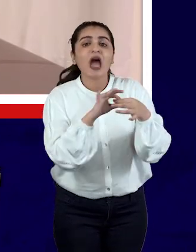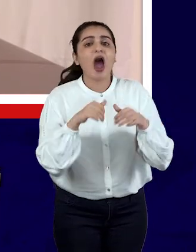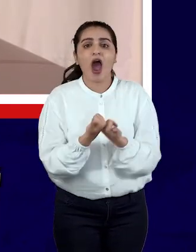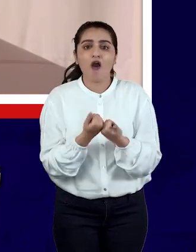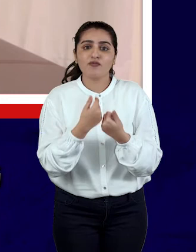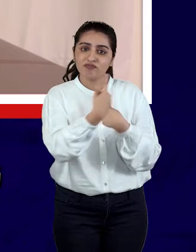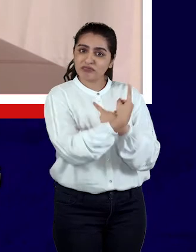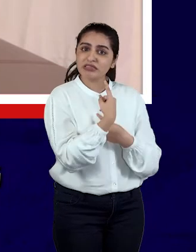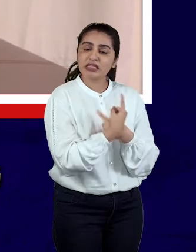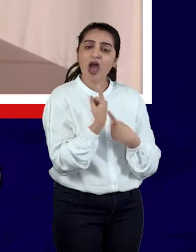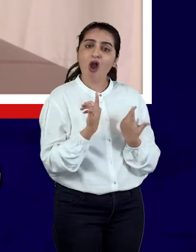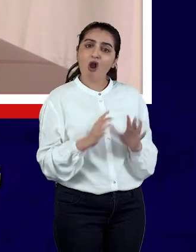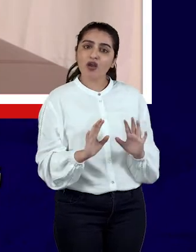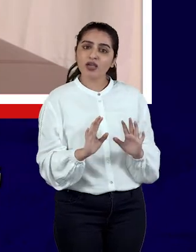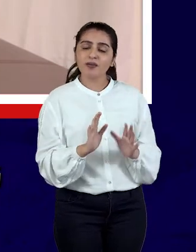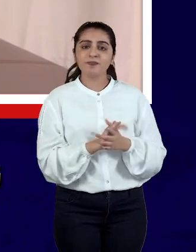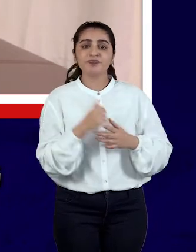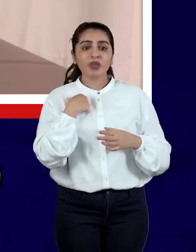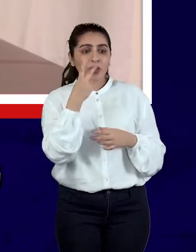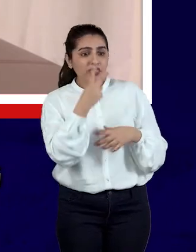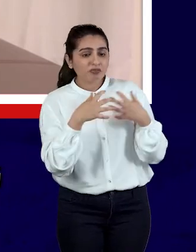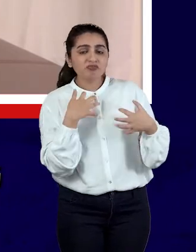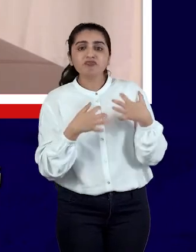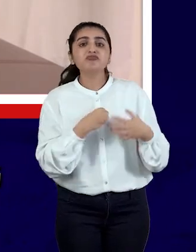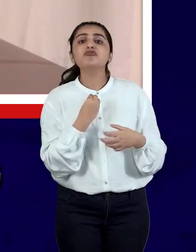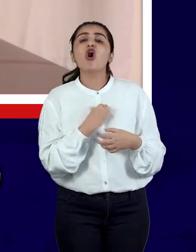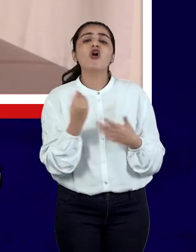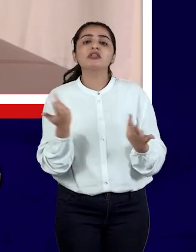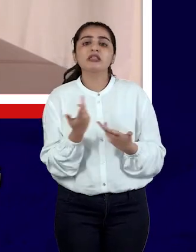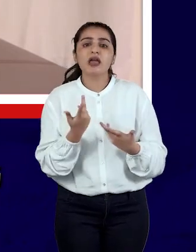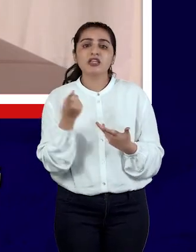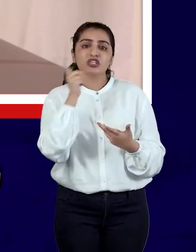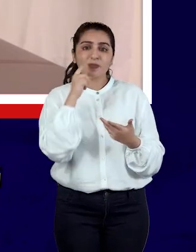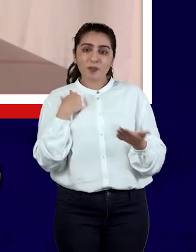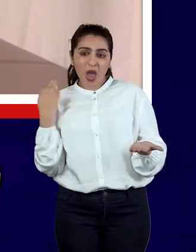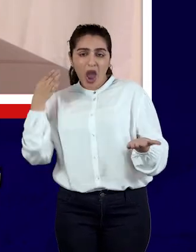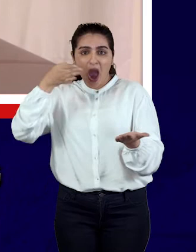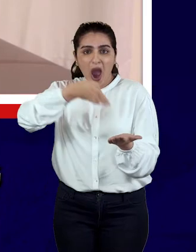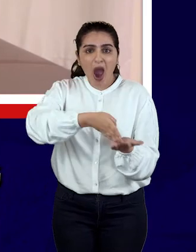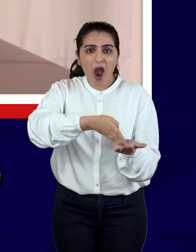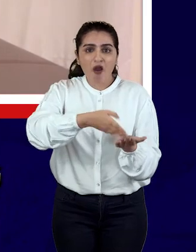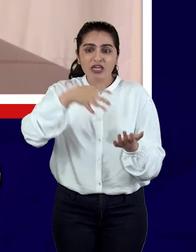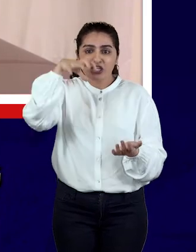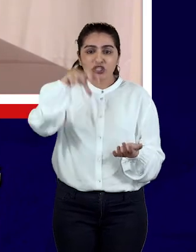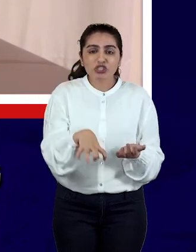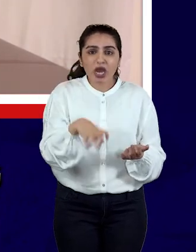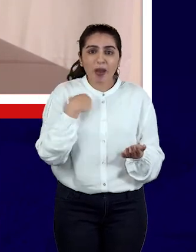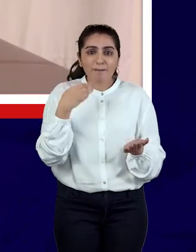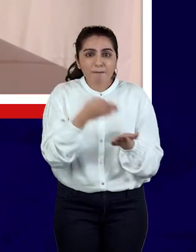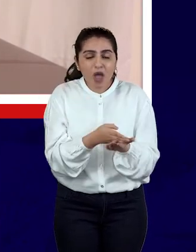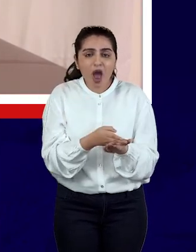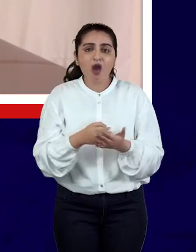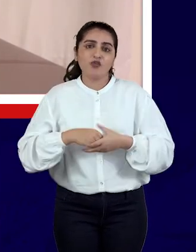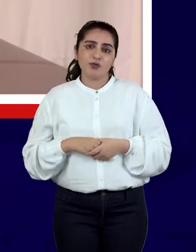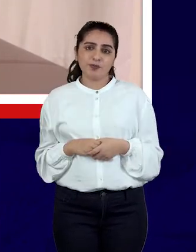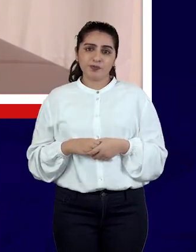see, a very interesting thing happened, much like when I was training and I came into this power flux and